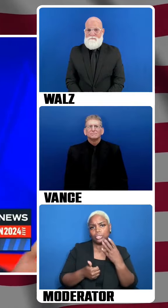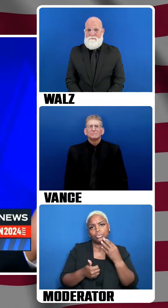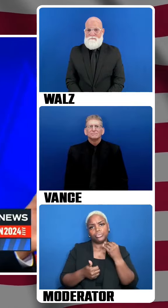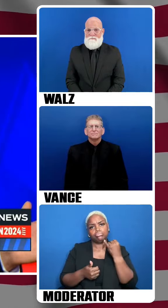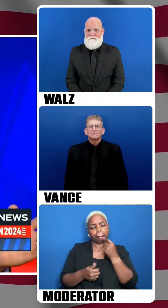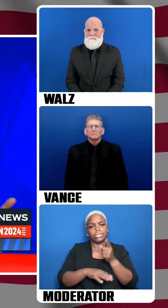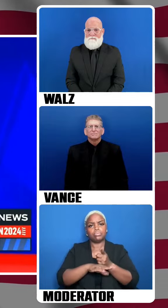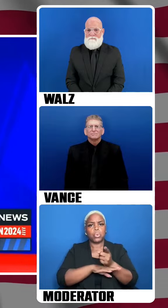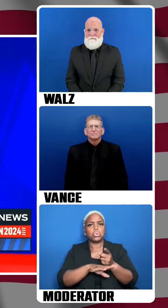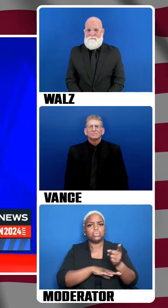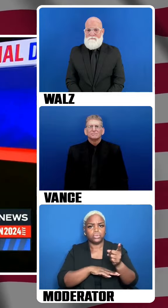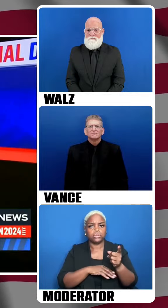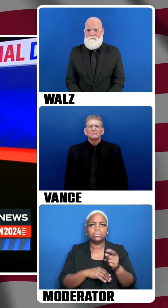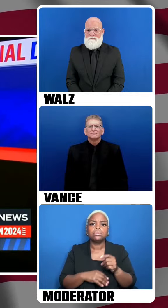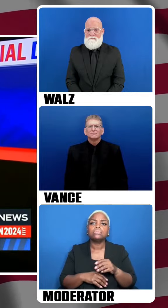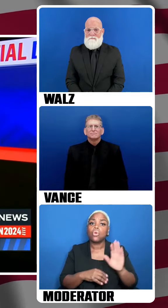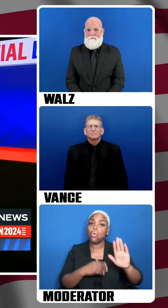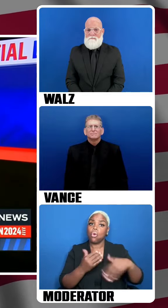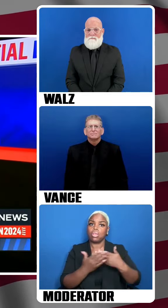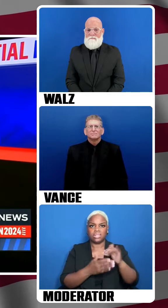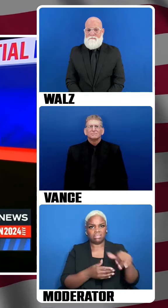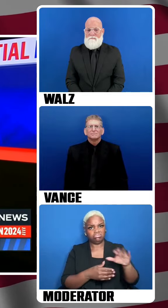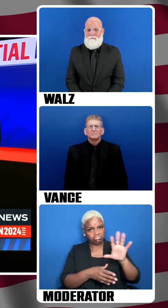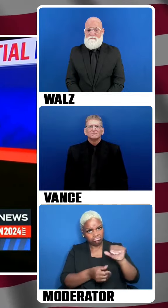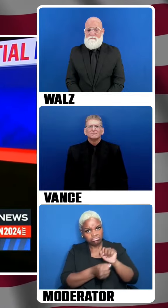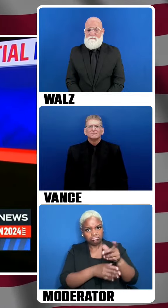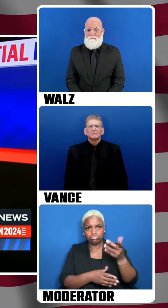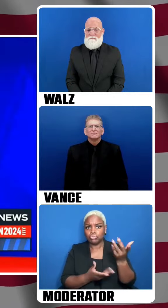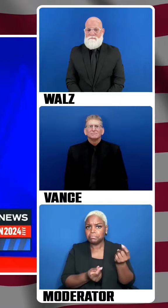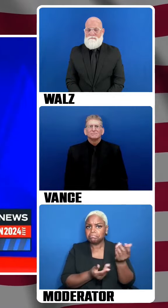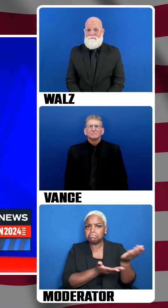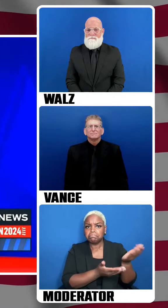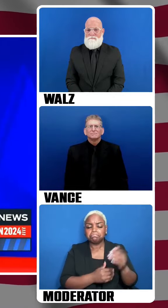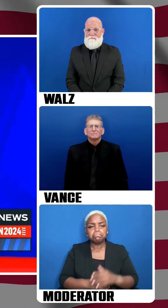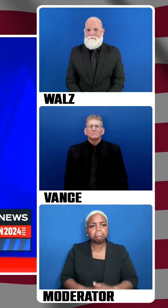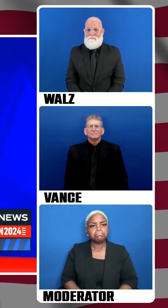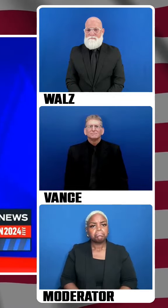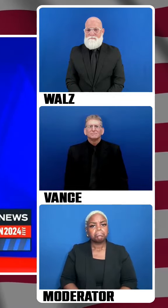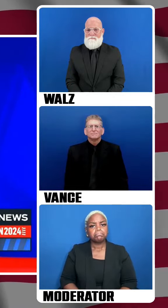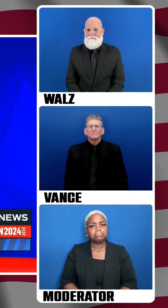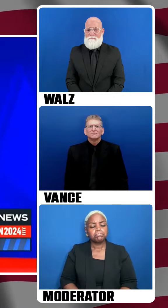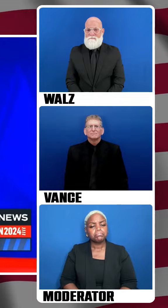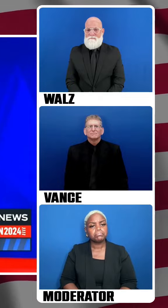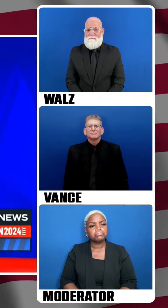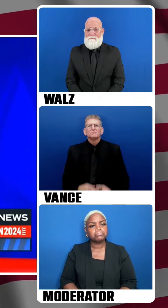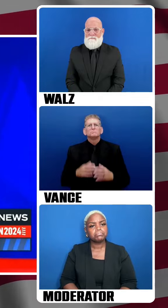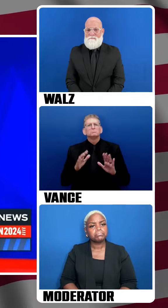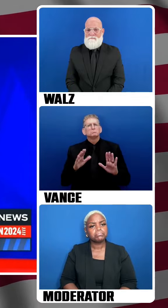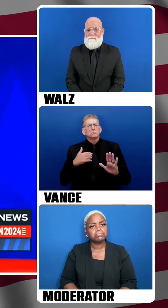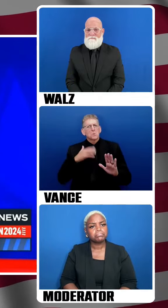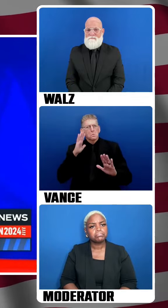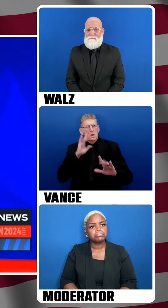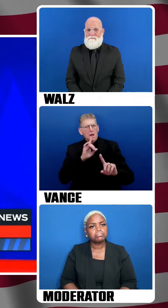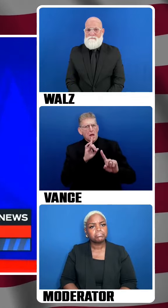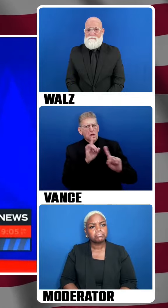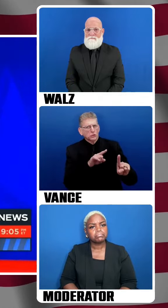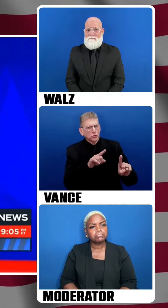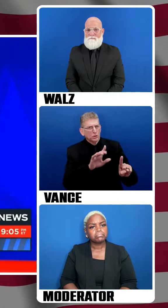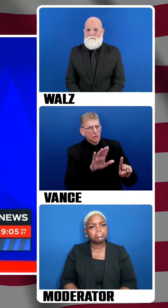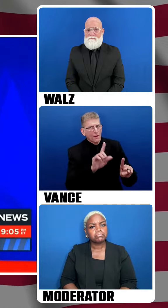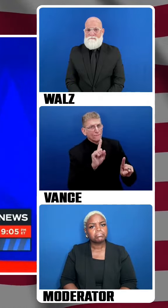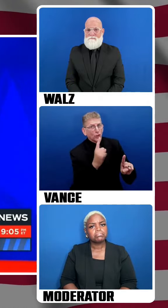of all, thanks, Governor. Thanks to CBS for hosting the debate. And thanks, most importantly, to the American people who are watching this evening and caring enough about this country to pay attention to